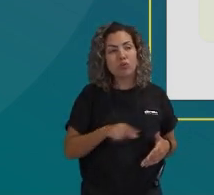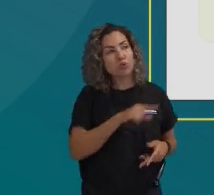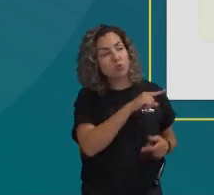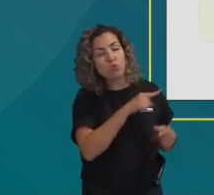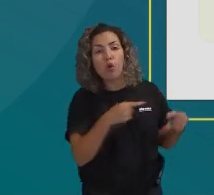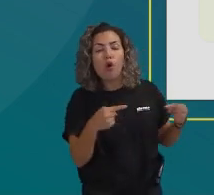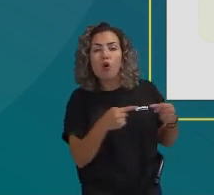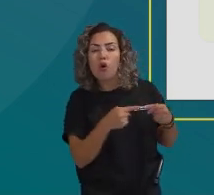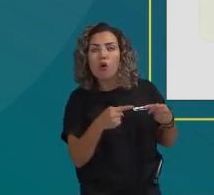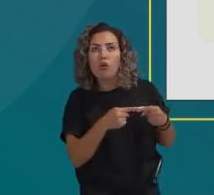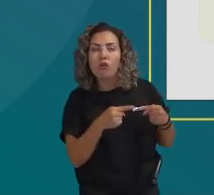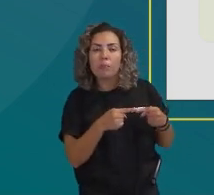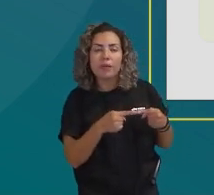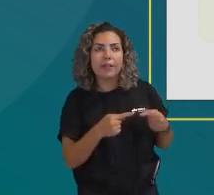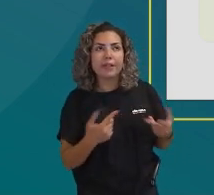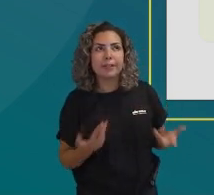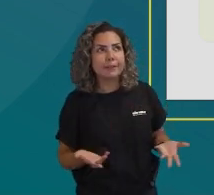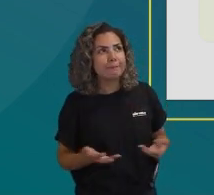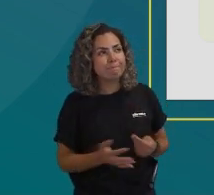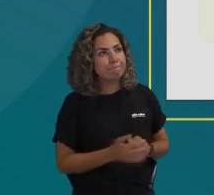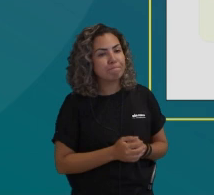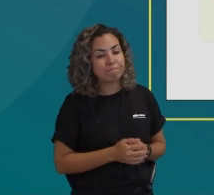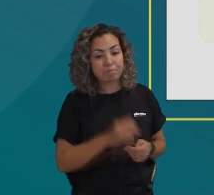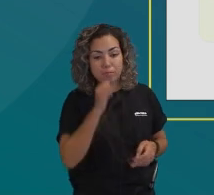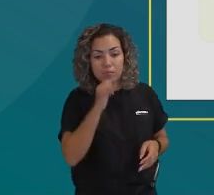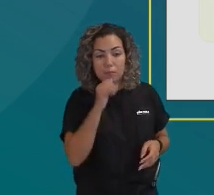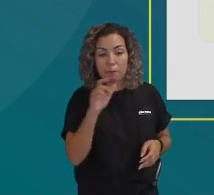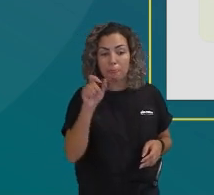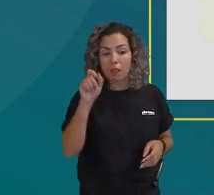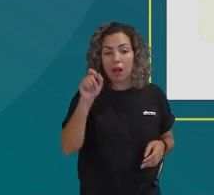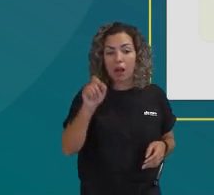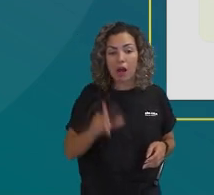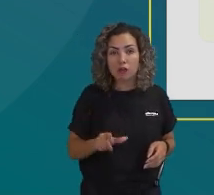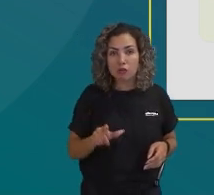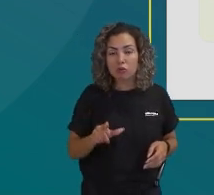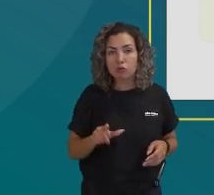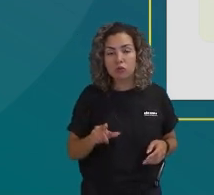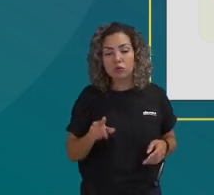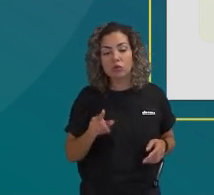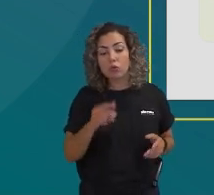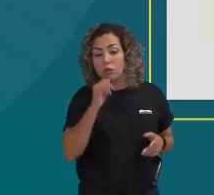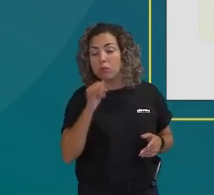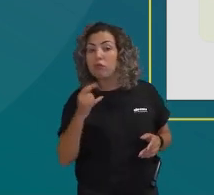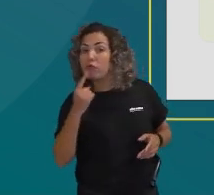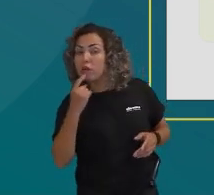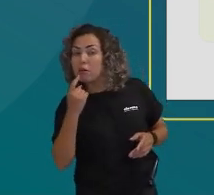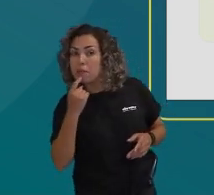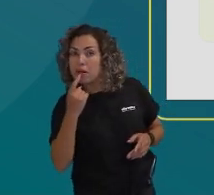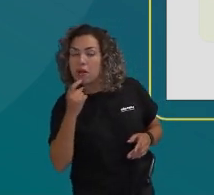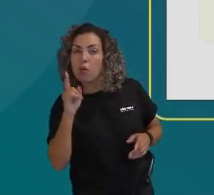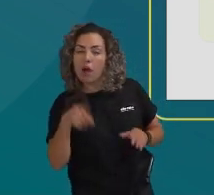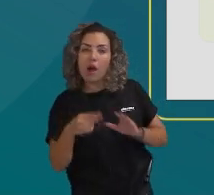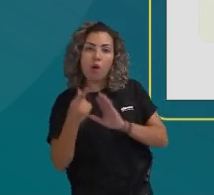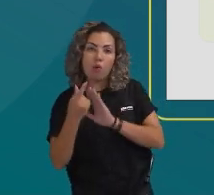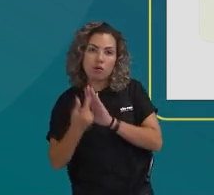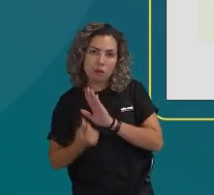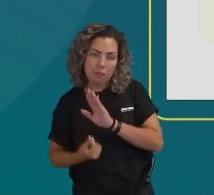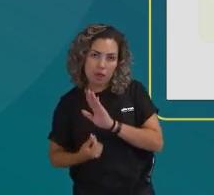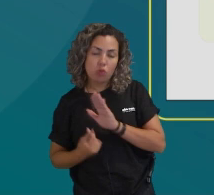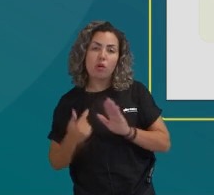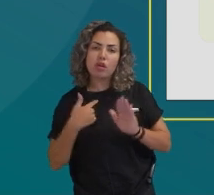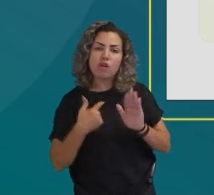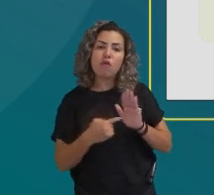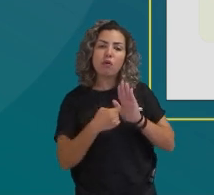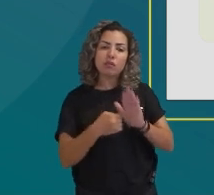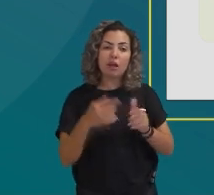relate to our programming of certain projects and budgets. And then I want to show you two slides about what we do in our M&E environment.